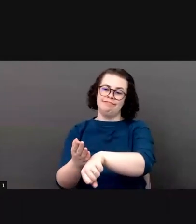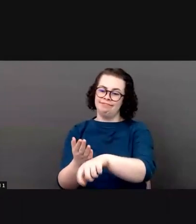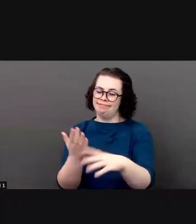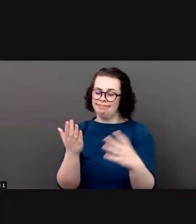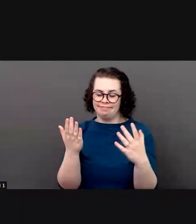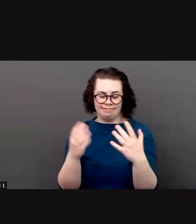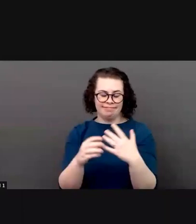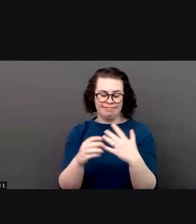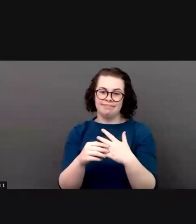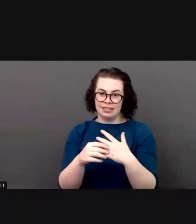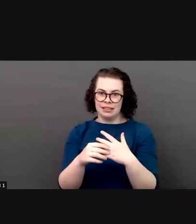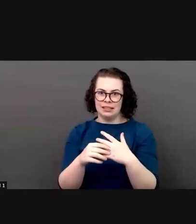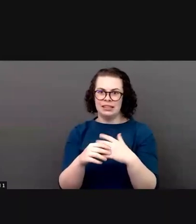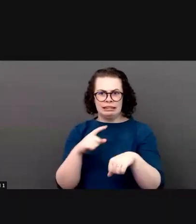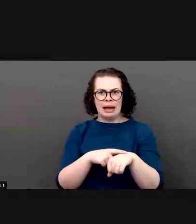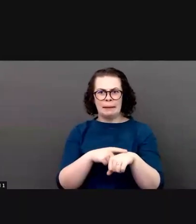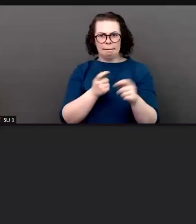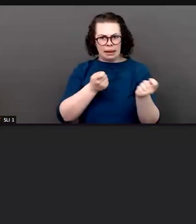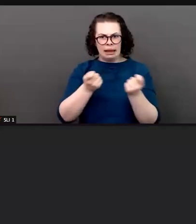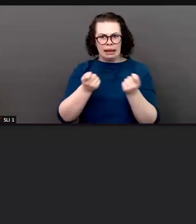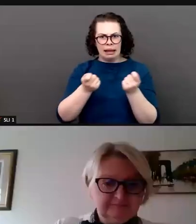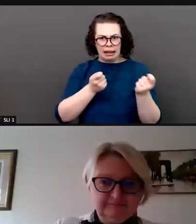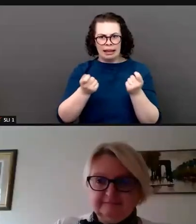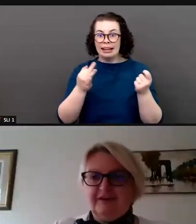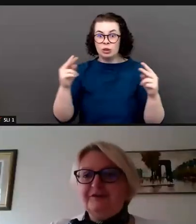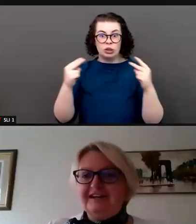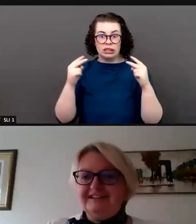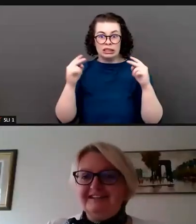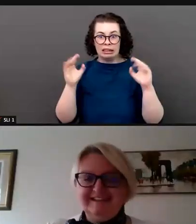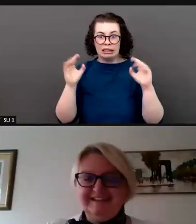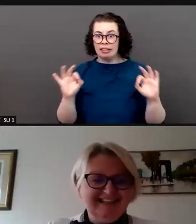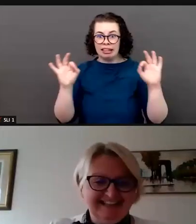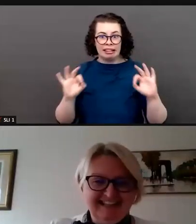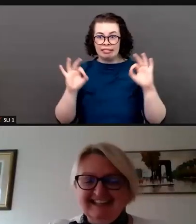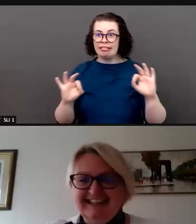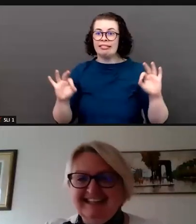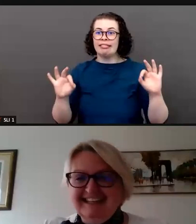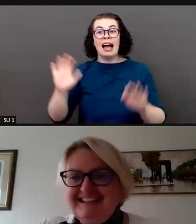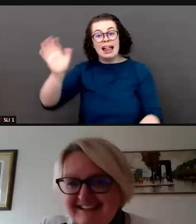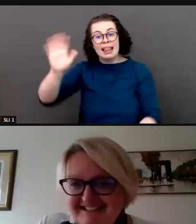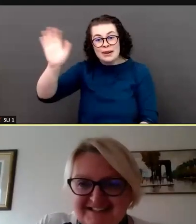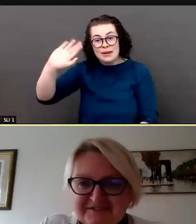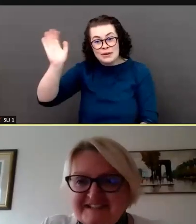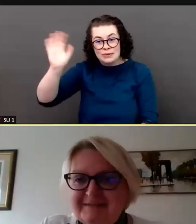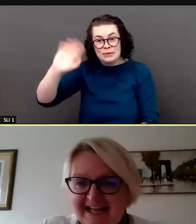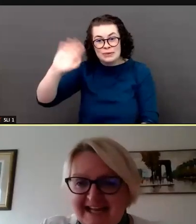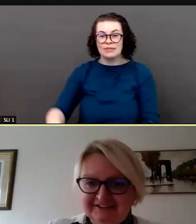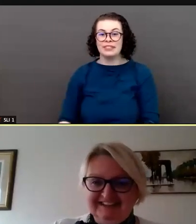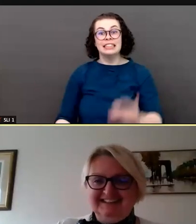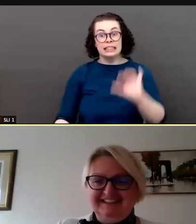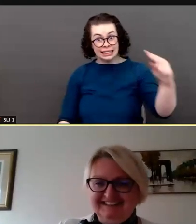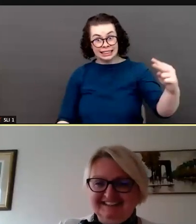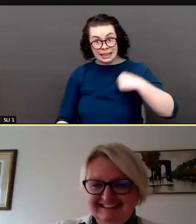It's quite difficult to moderate a meeting when you don't see people and you can. Hello. Yes, you see me